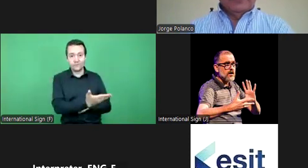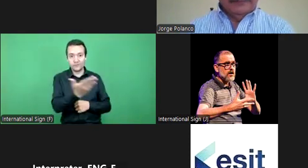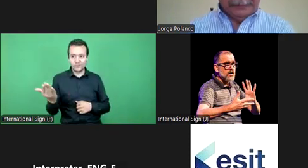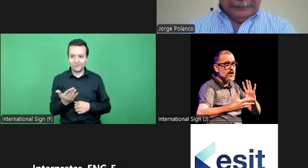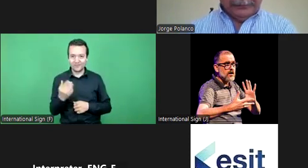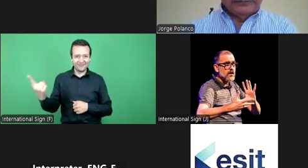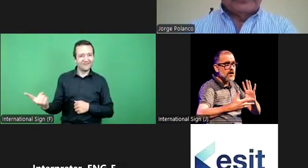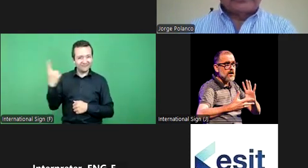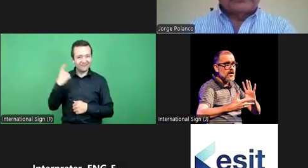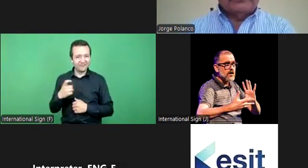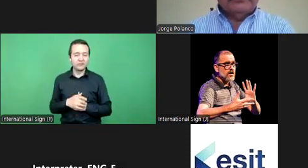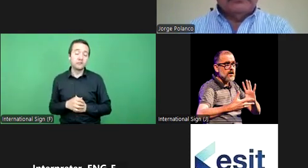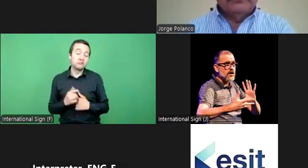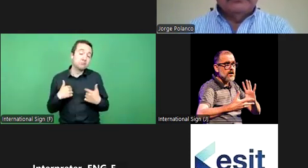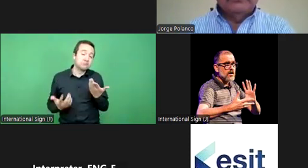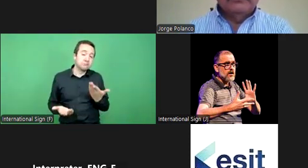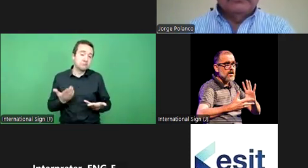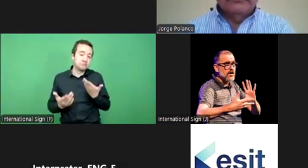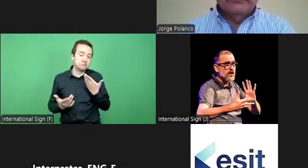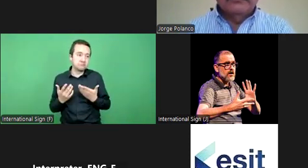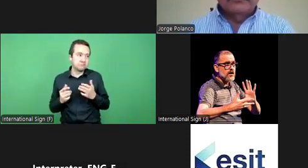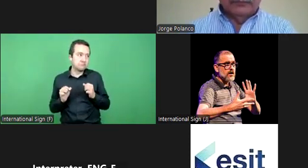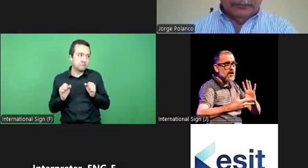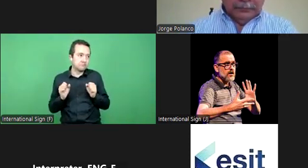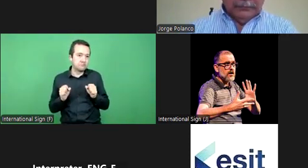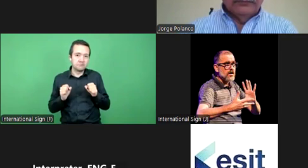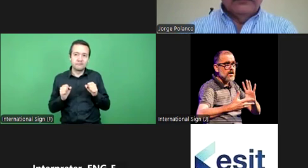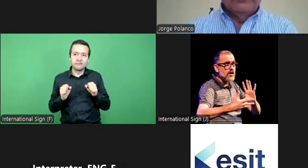approach and try to keep it within the 5 minutes.